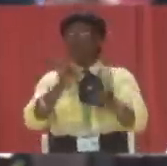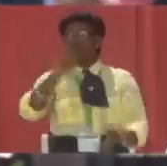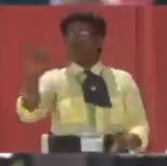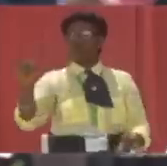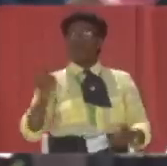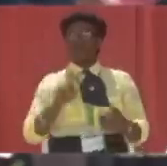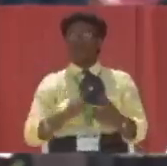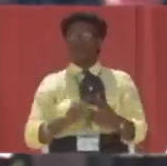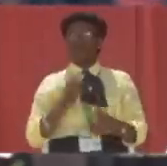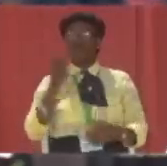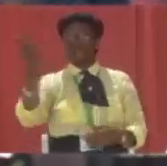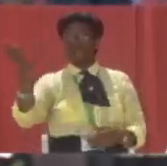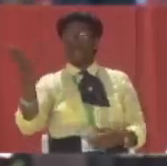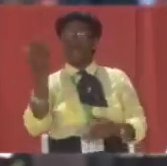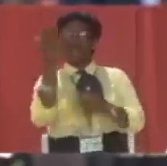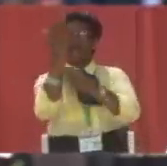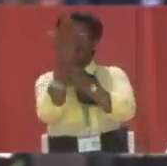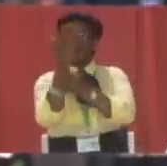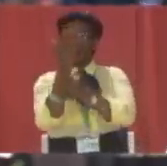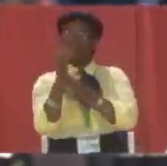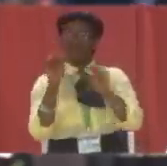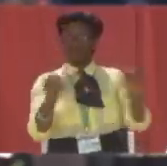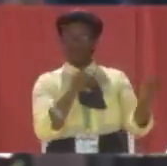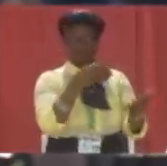from early in life